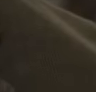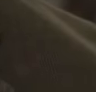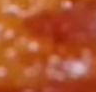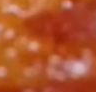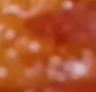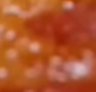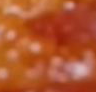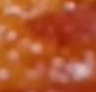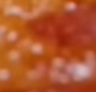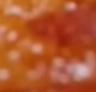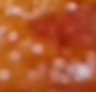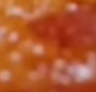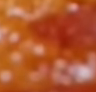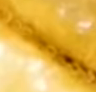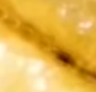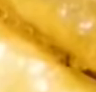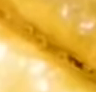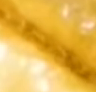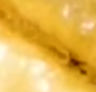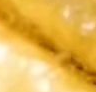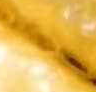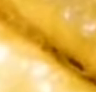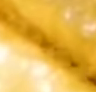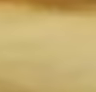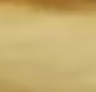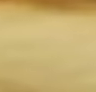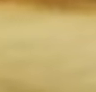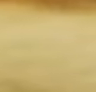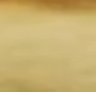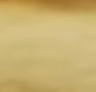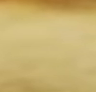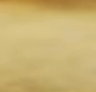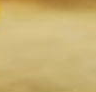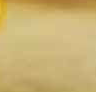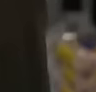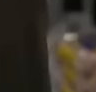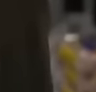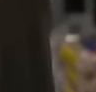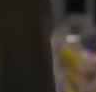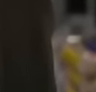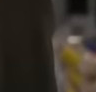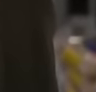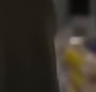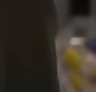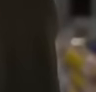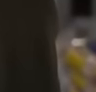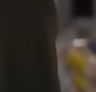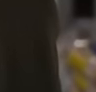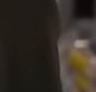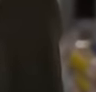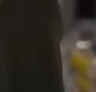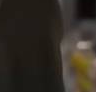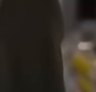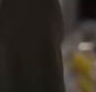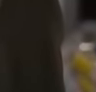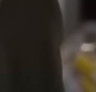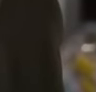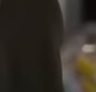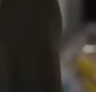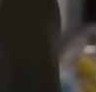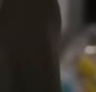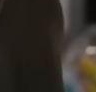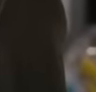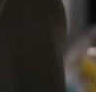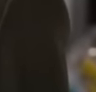probably one of the most poorest diets actually in the Caribbean, and we are really low in the world. As a result of our diet, we are